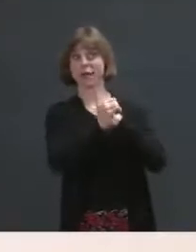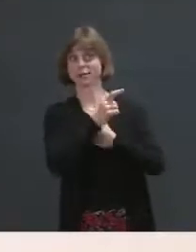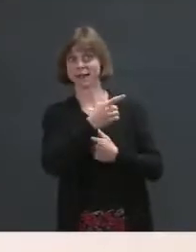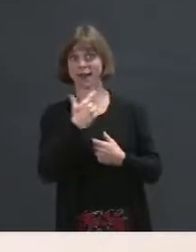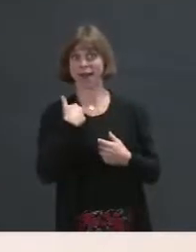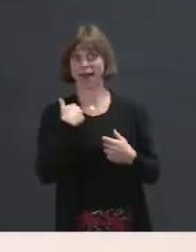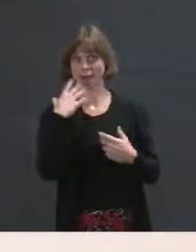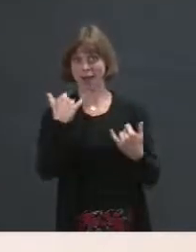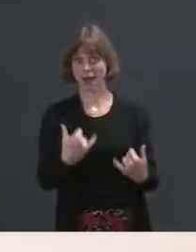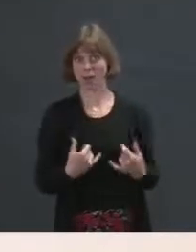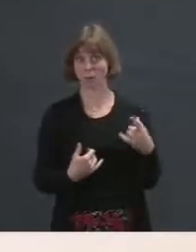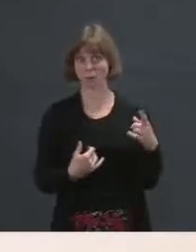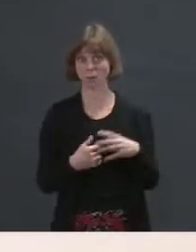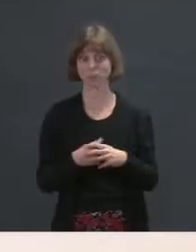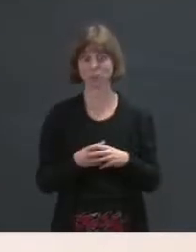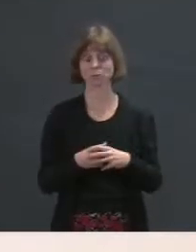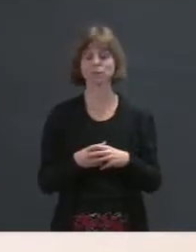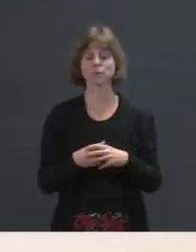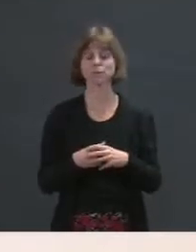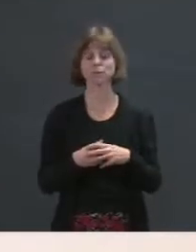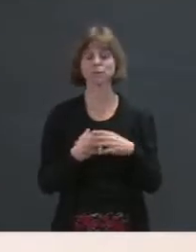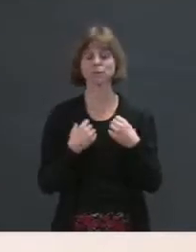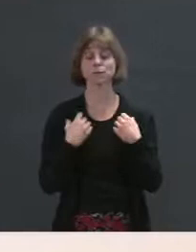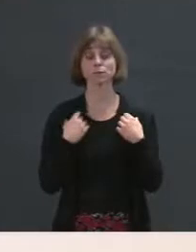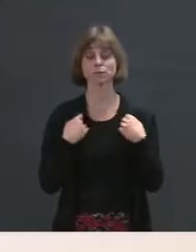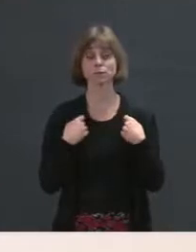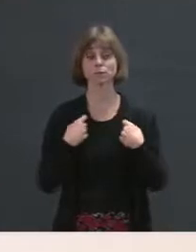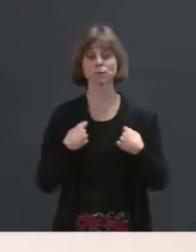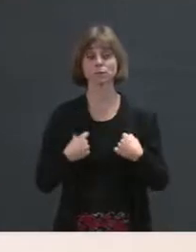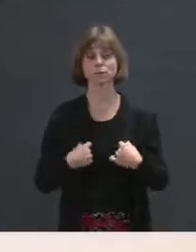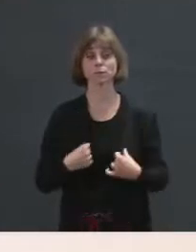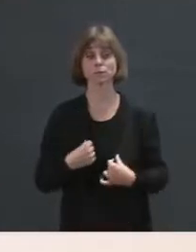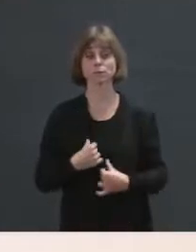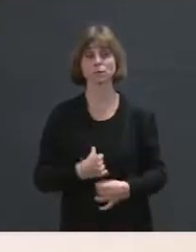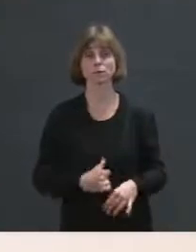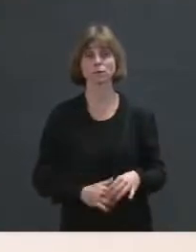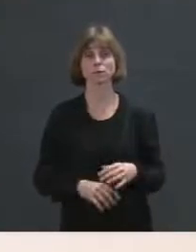this and following on how you sort of think about this.